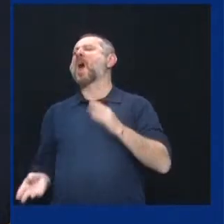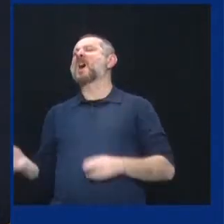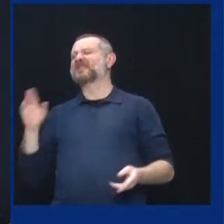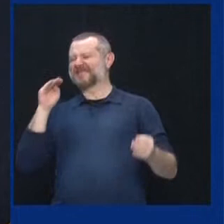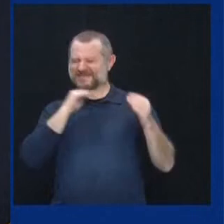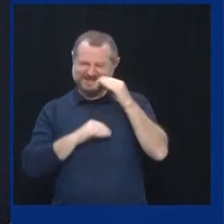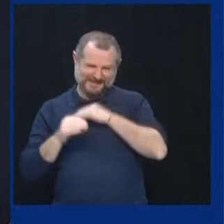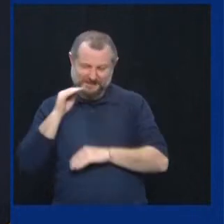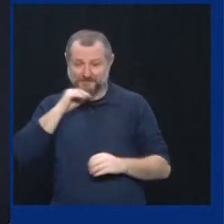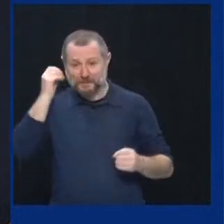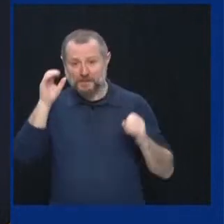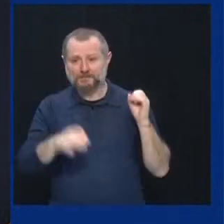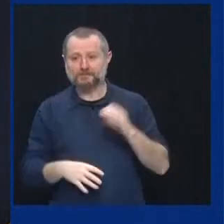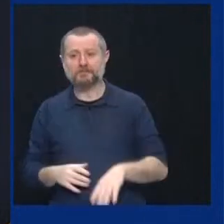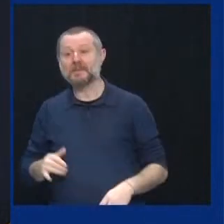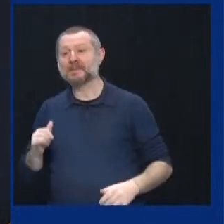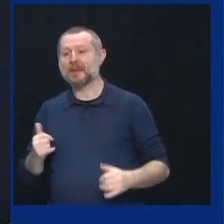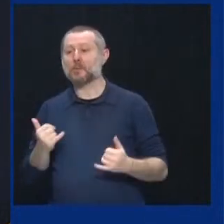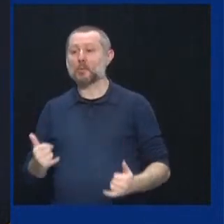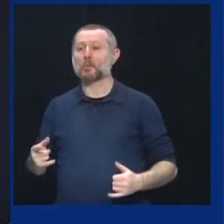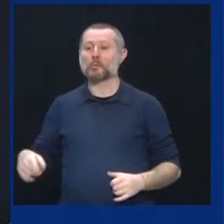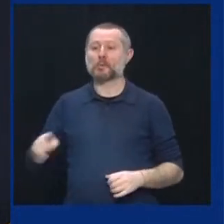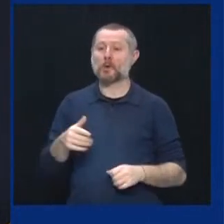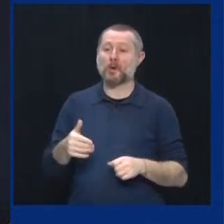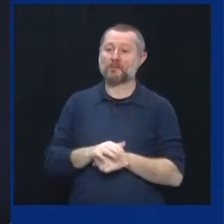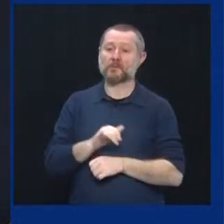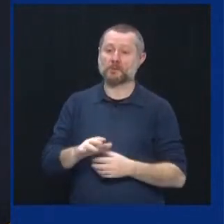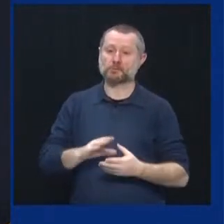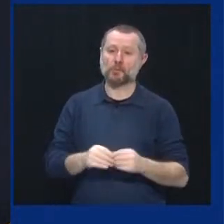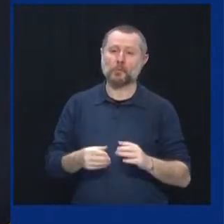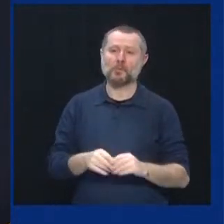Bill, because you've covered this a long time, well, that's just another day in